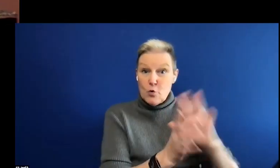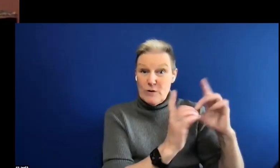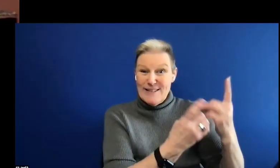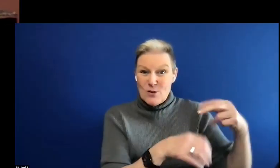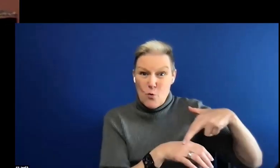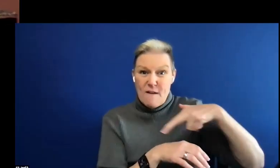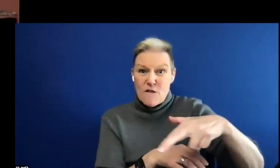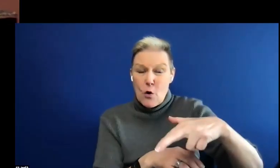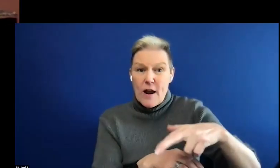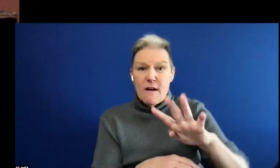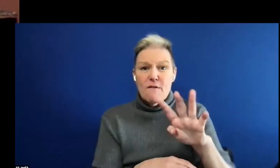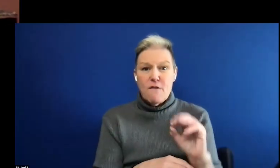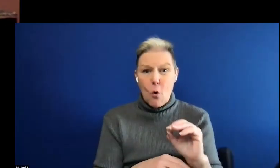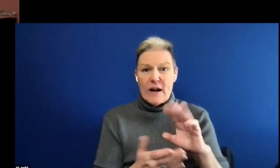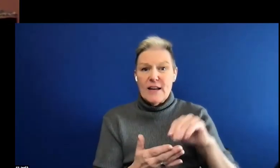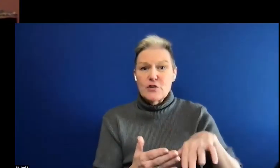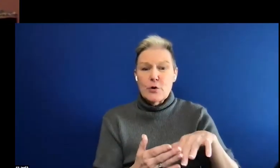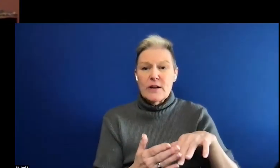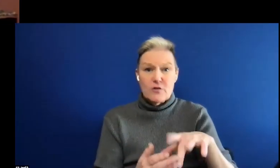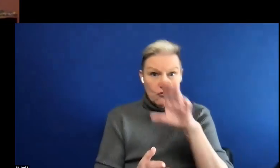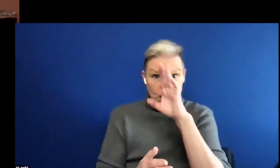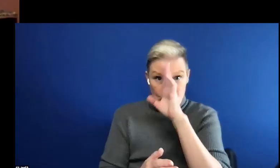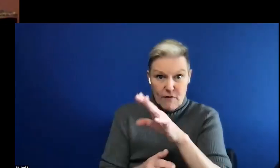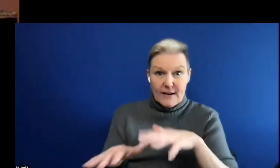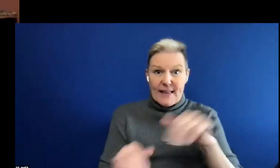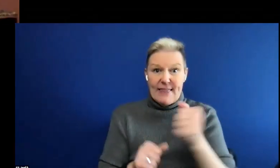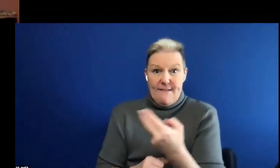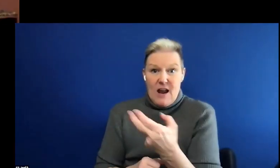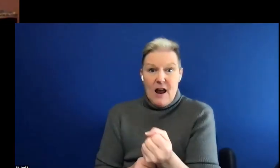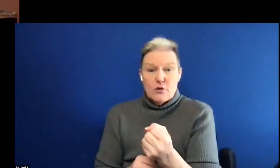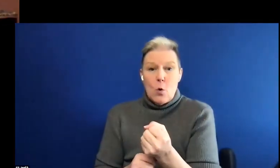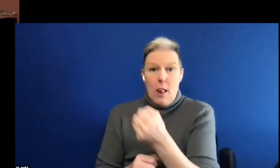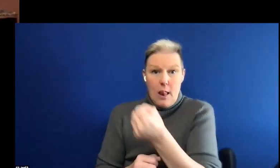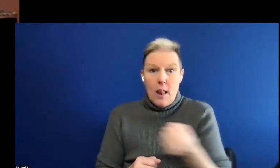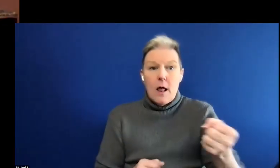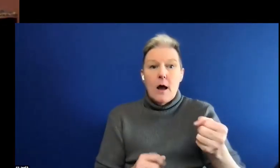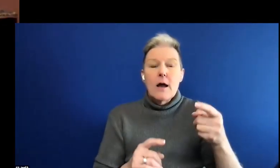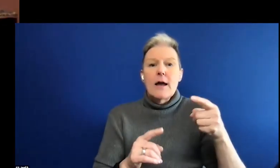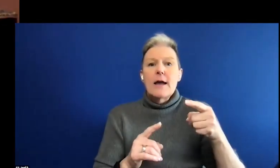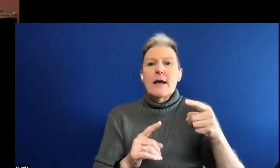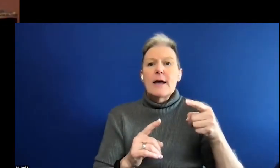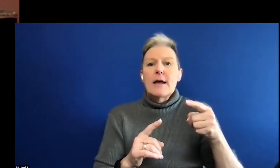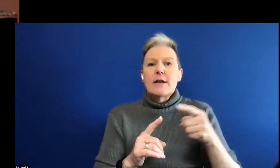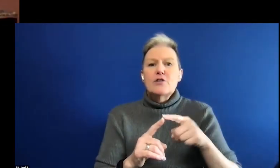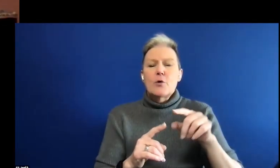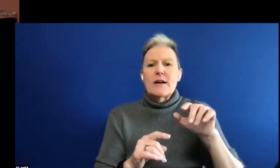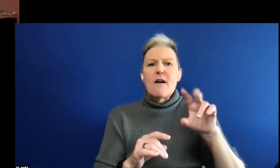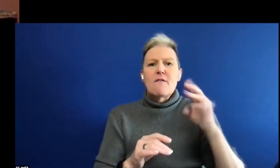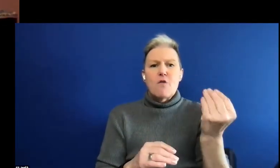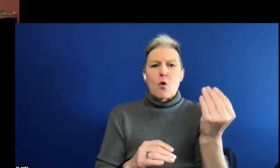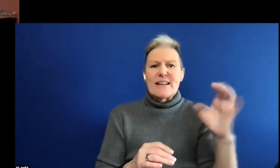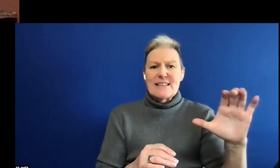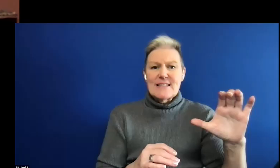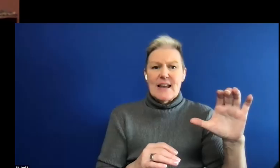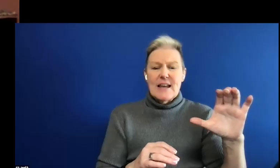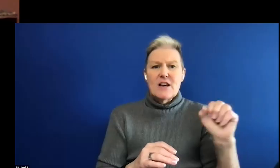referring about 40 students directly leaving high school into a sub-minimum wage 14C sheltered